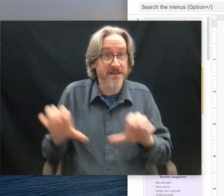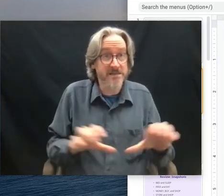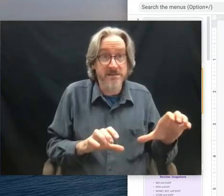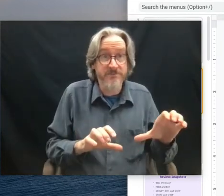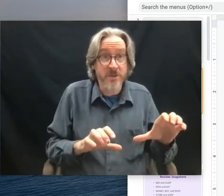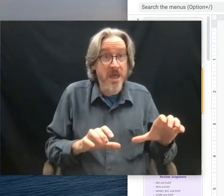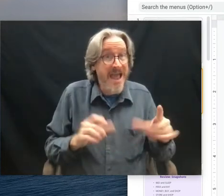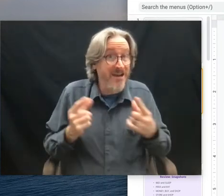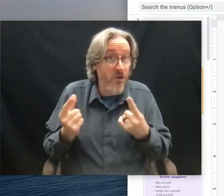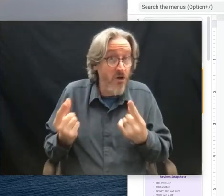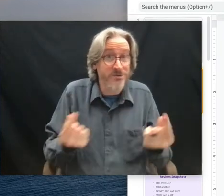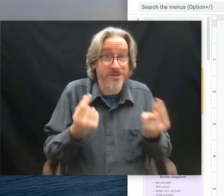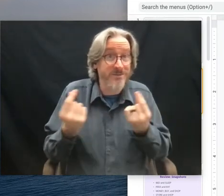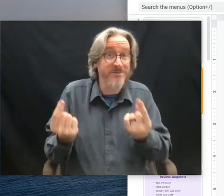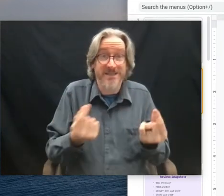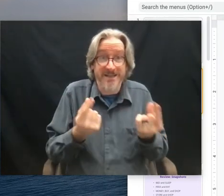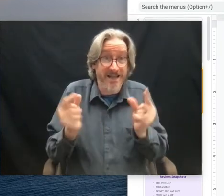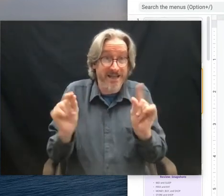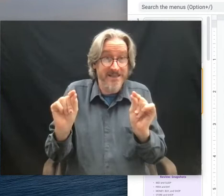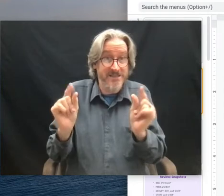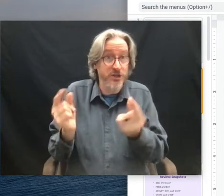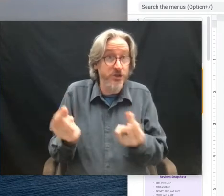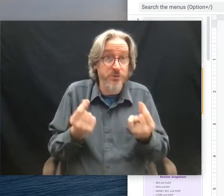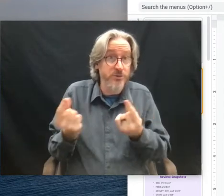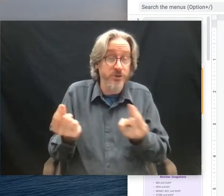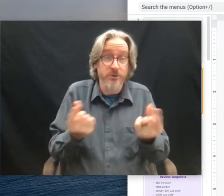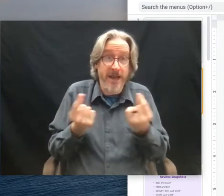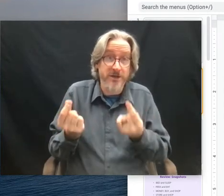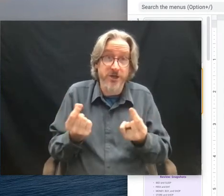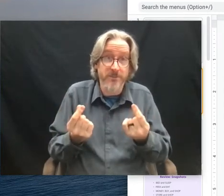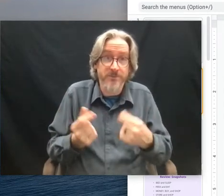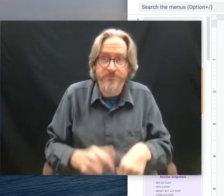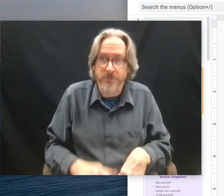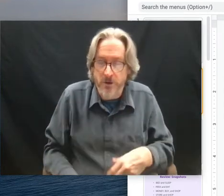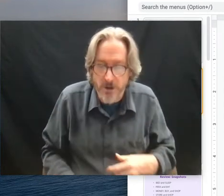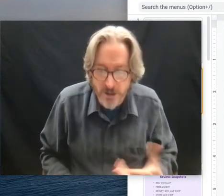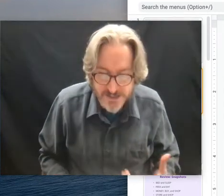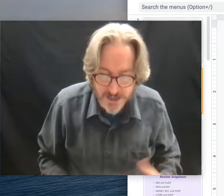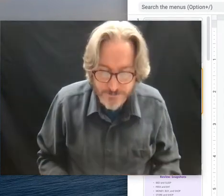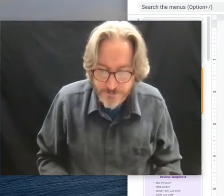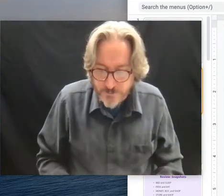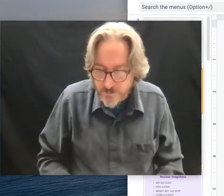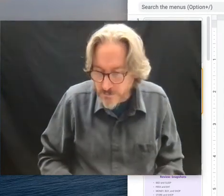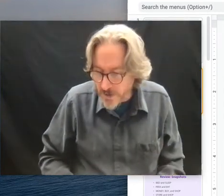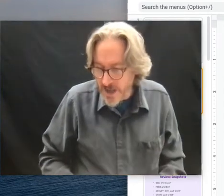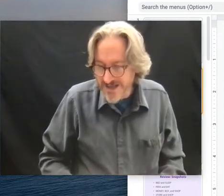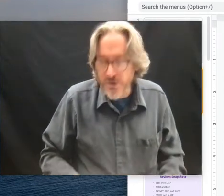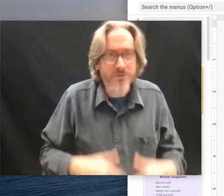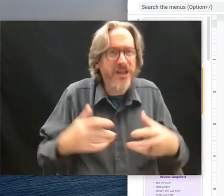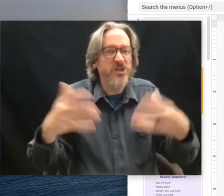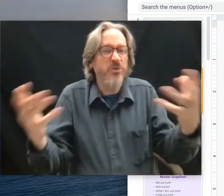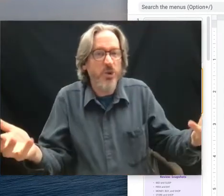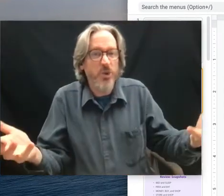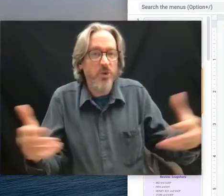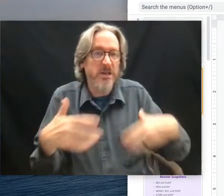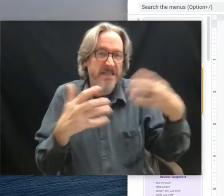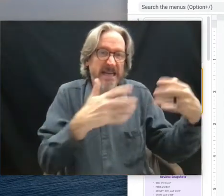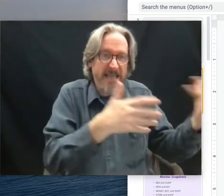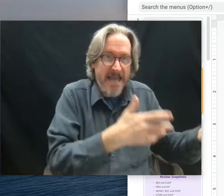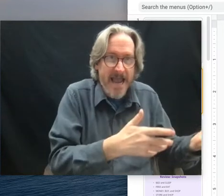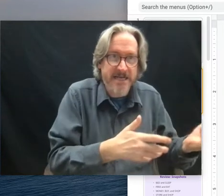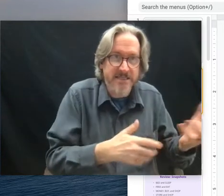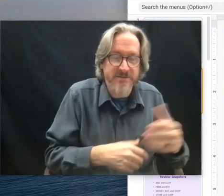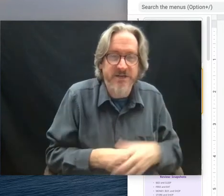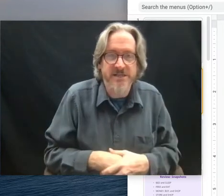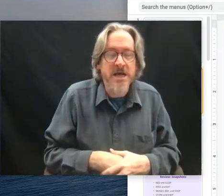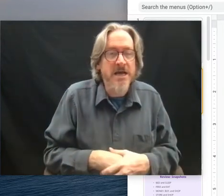like this, and you'll also sometimes see it like this, the do hand shape or a sign. So things you do,